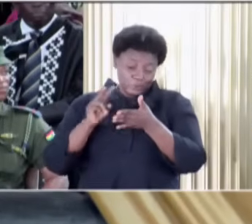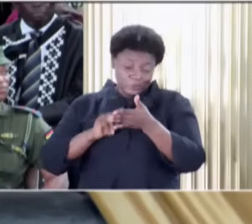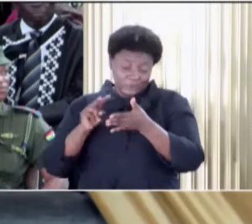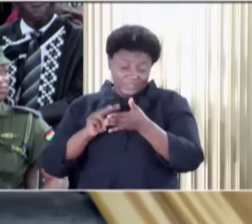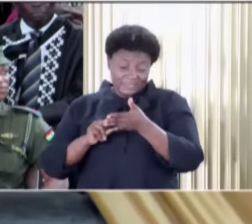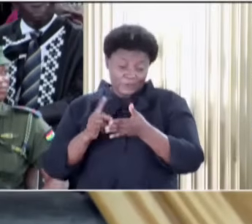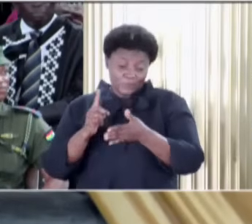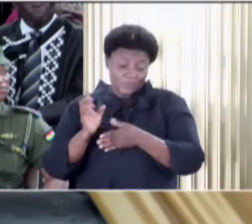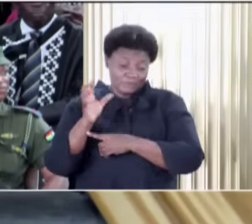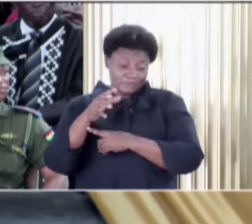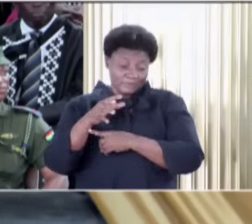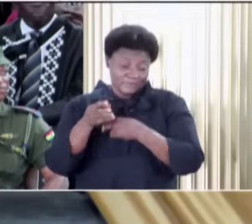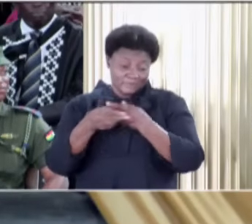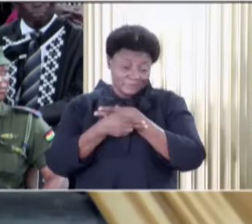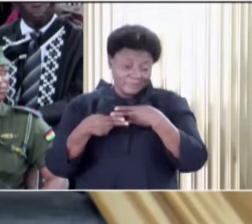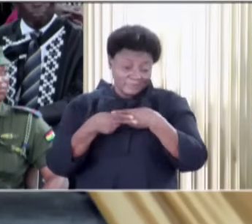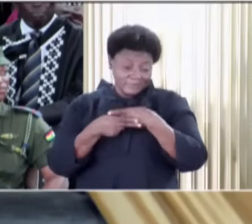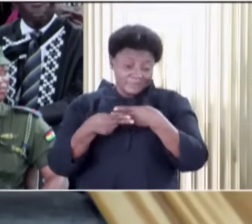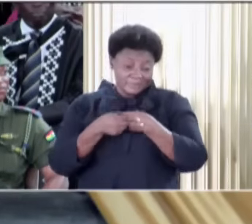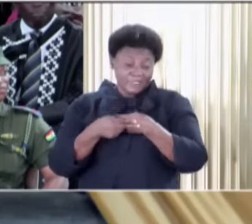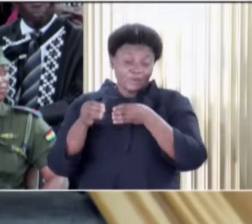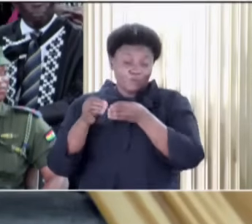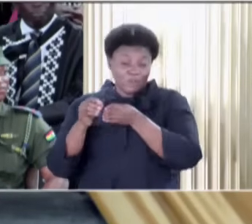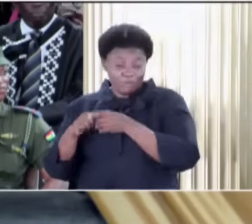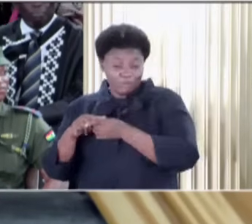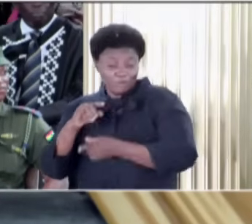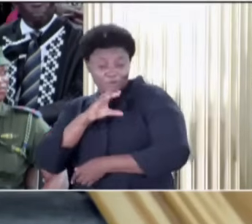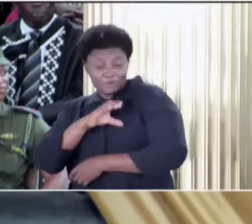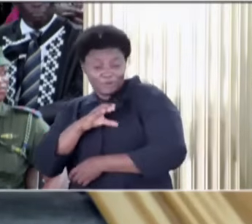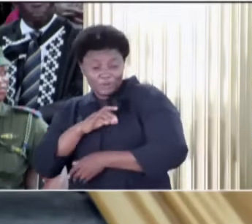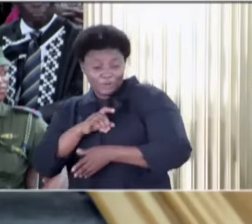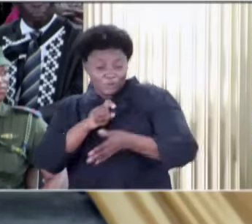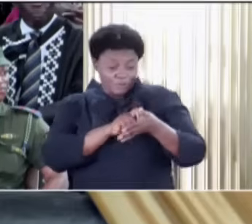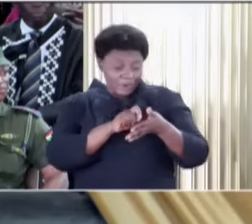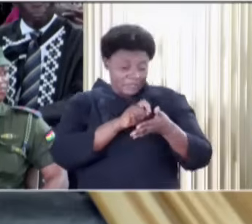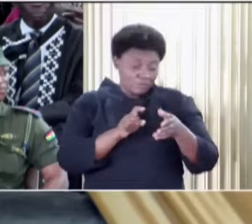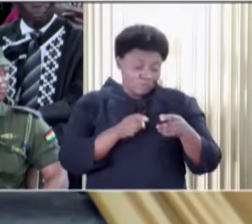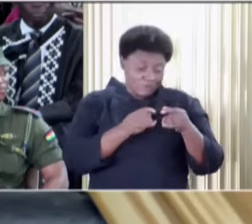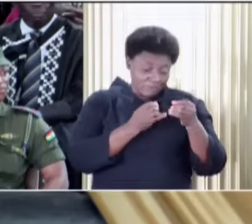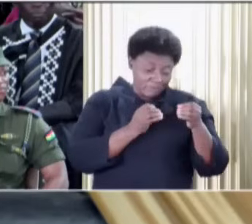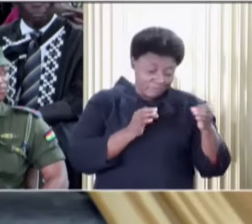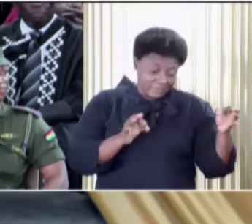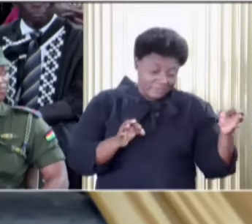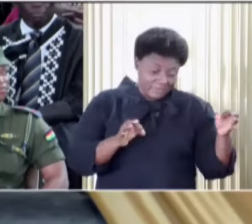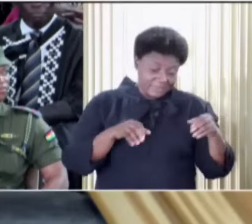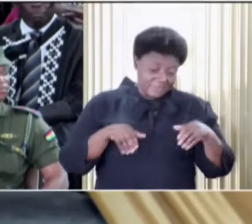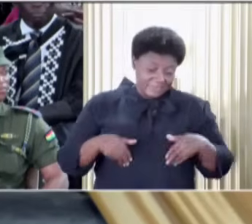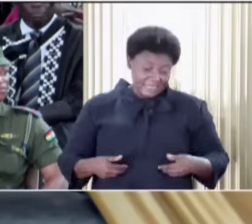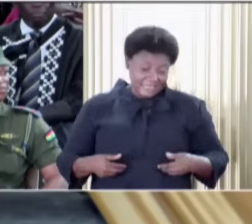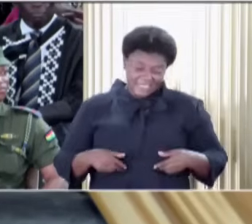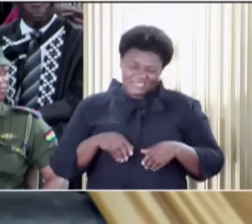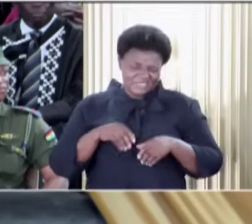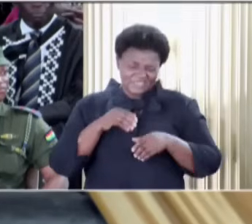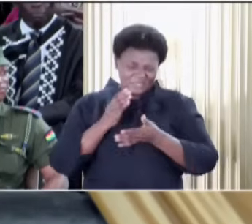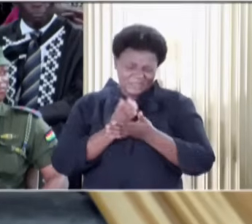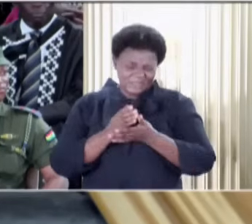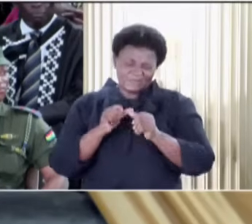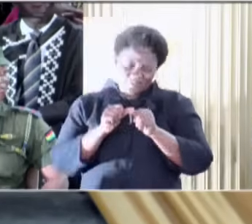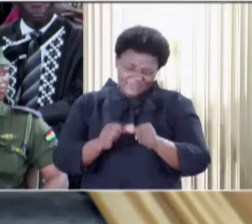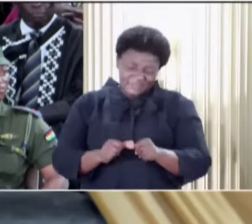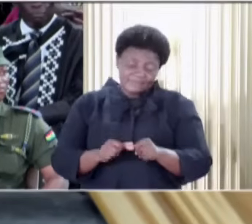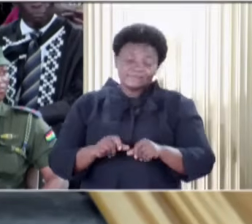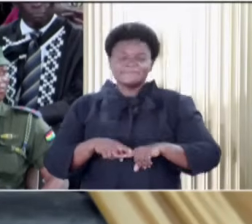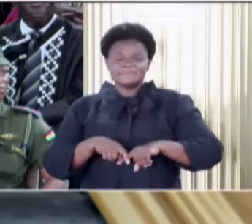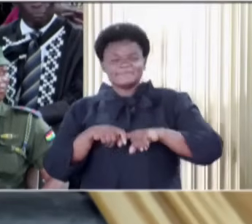slide, learning one more character, writing one more line. When you feel tired, you don't stop. You take a break, you